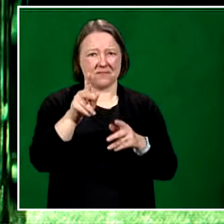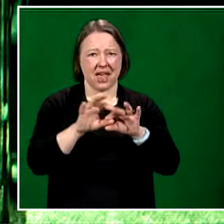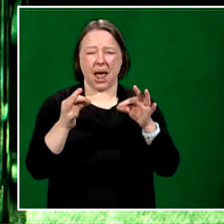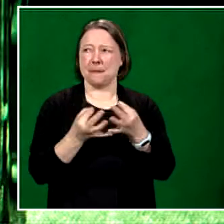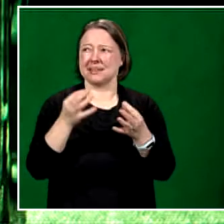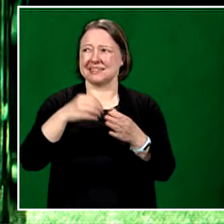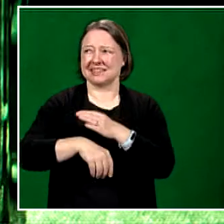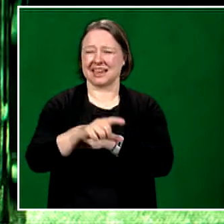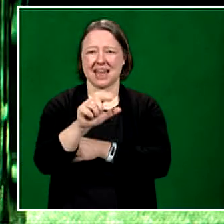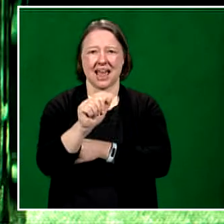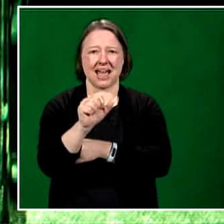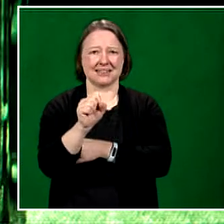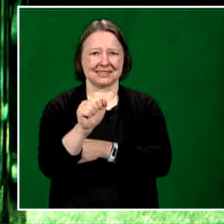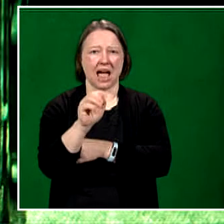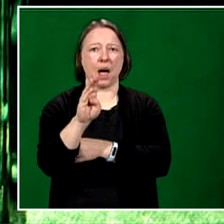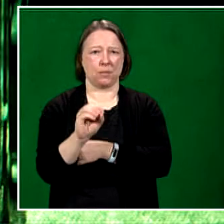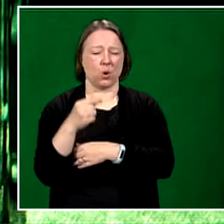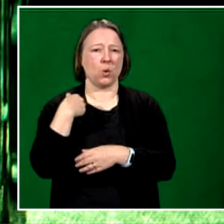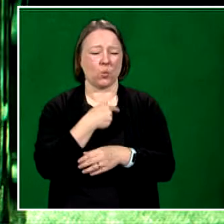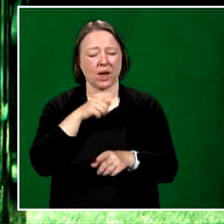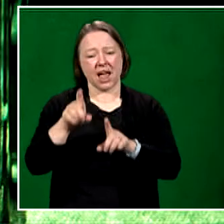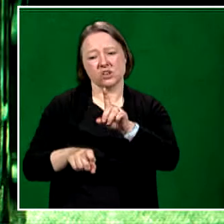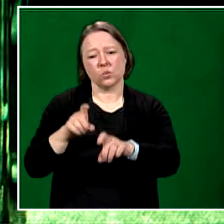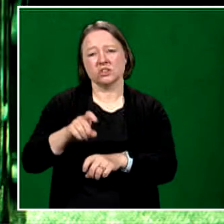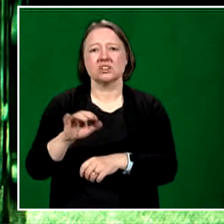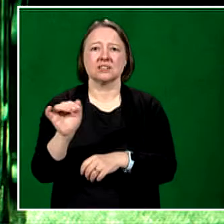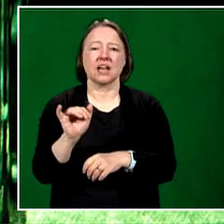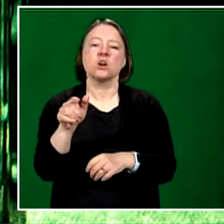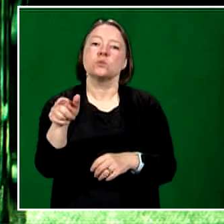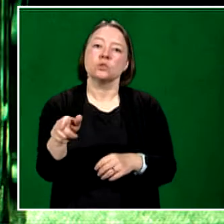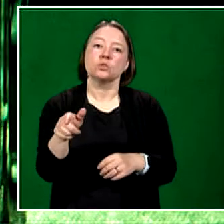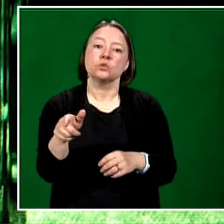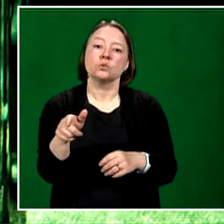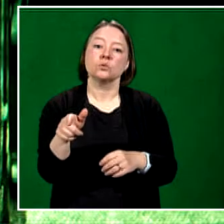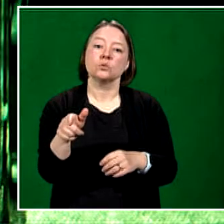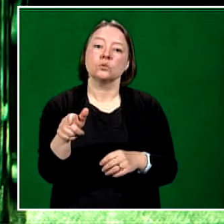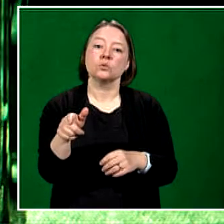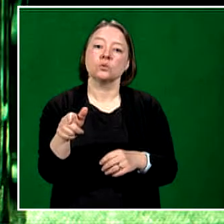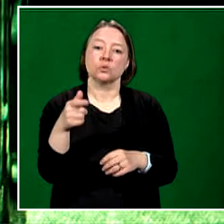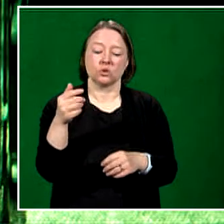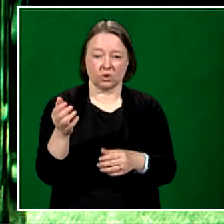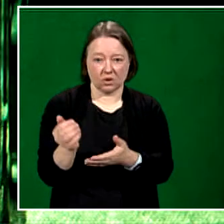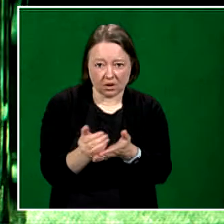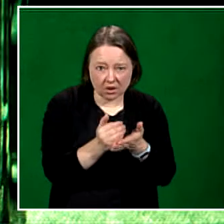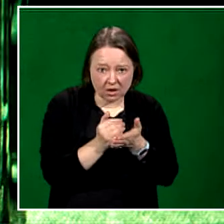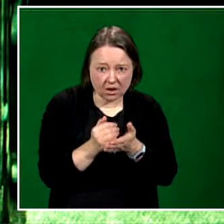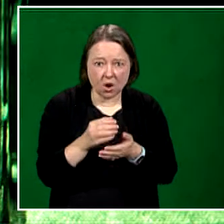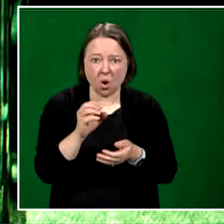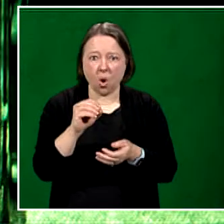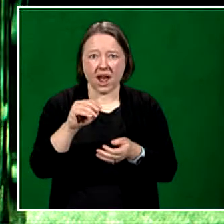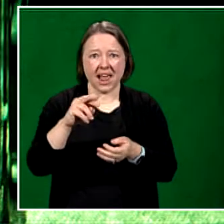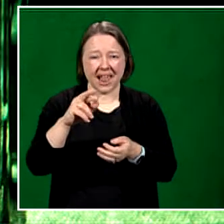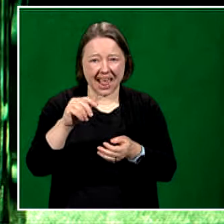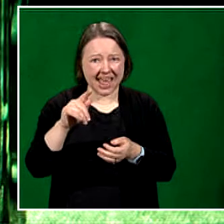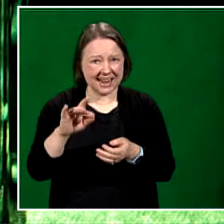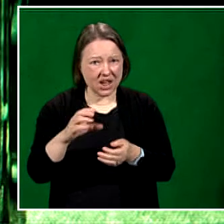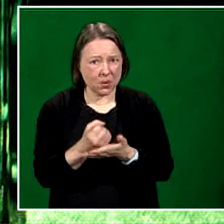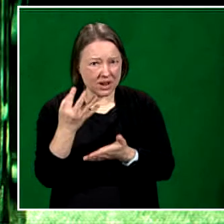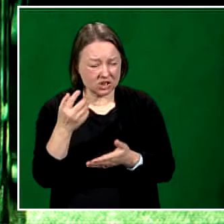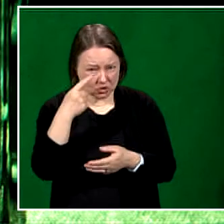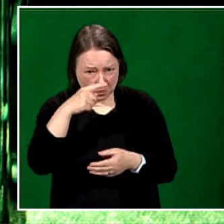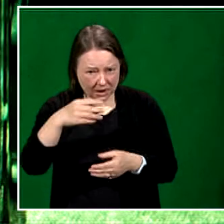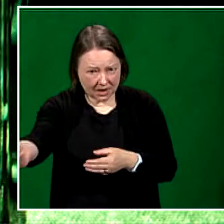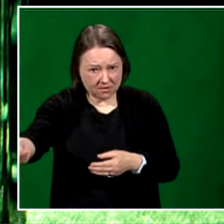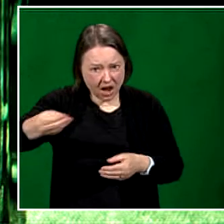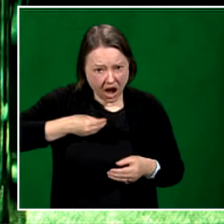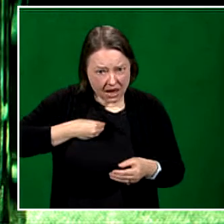their compliance. We asked them questions like, do you accumulate organic waste? Would you give us organic waste